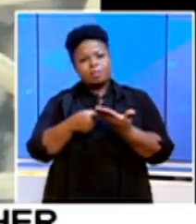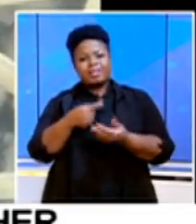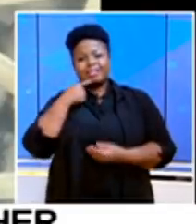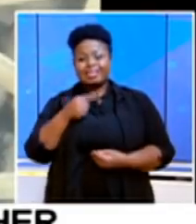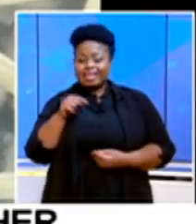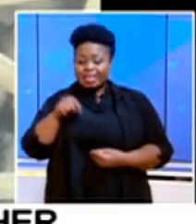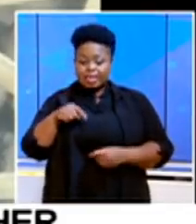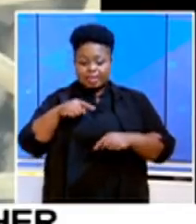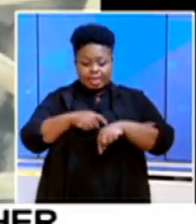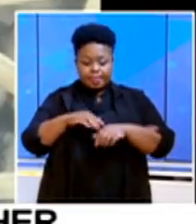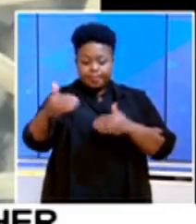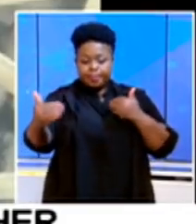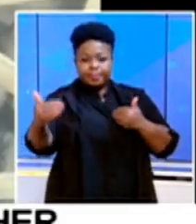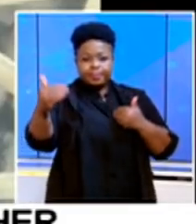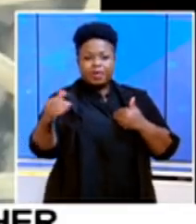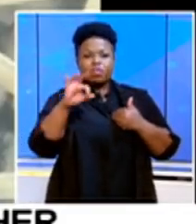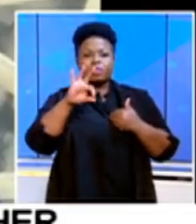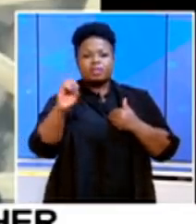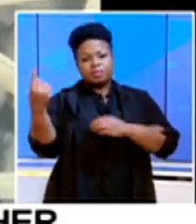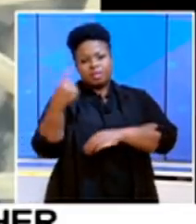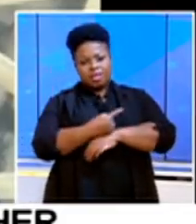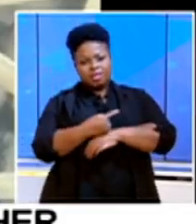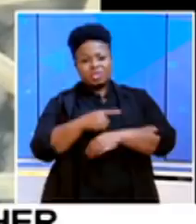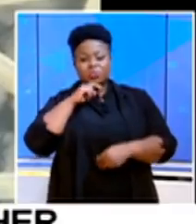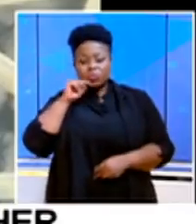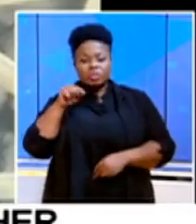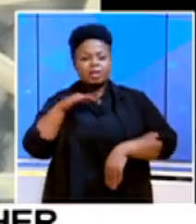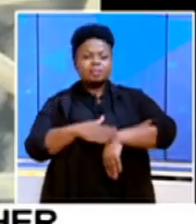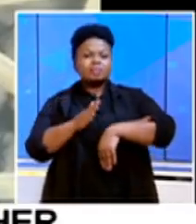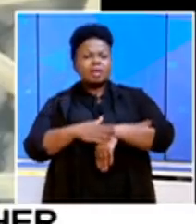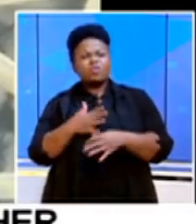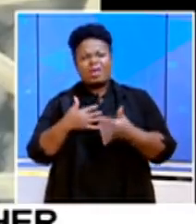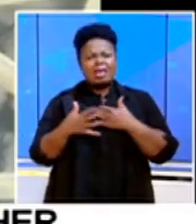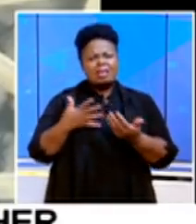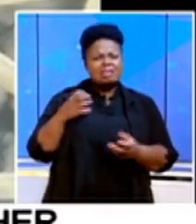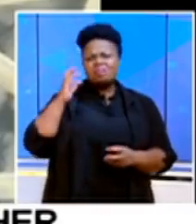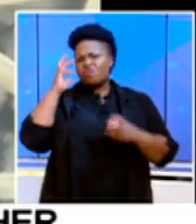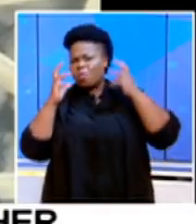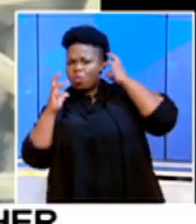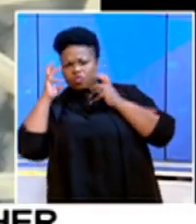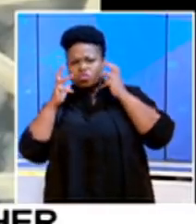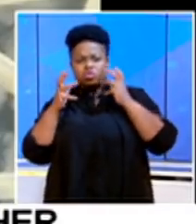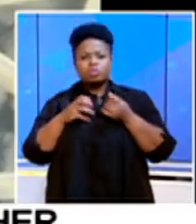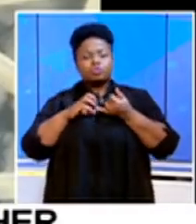use that 30-day period to make sure that all of the grey areas that could be there,